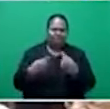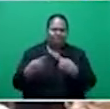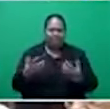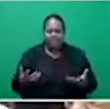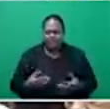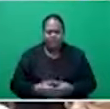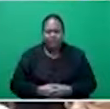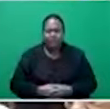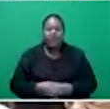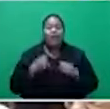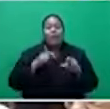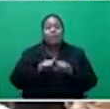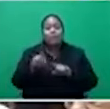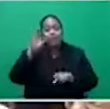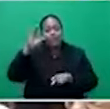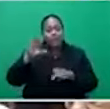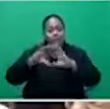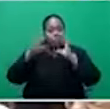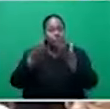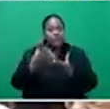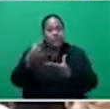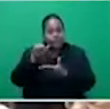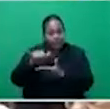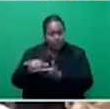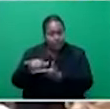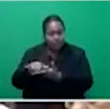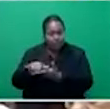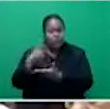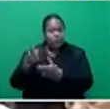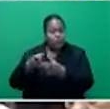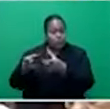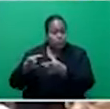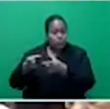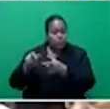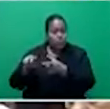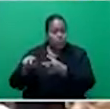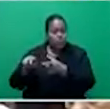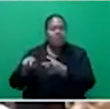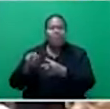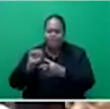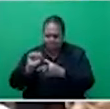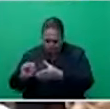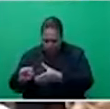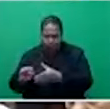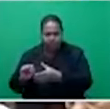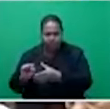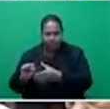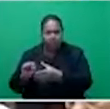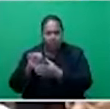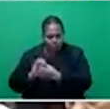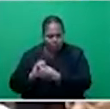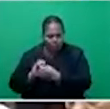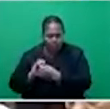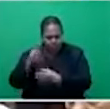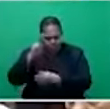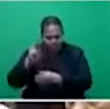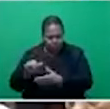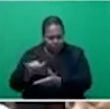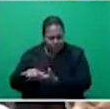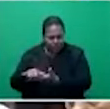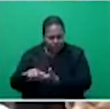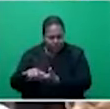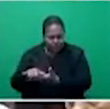many countries in the world, sir, have the airports managed by the national carrier, because the main throughput of that airport is done by the